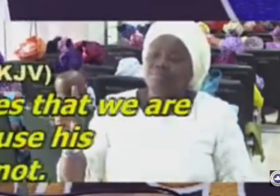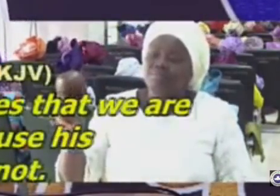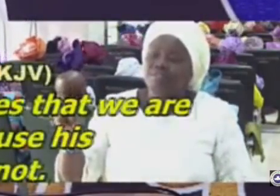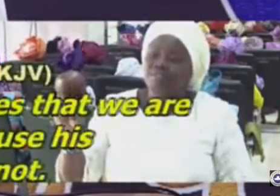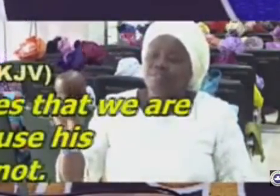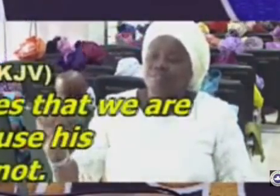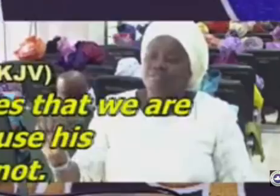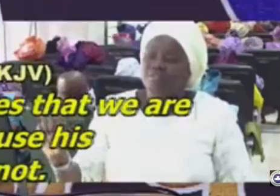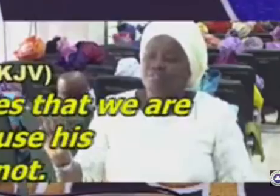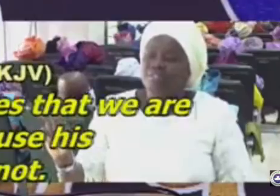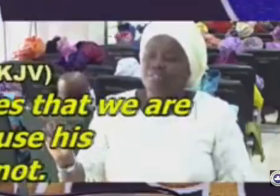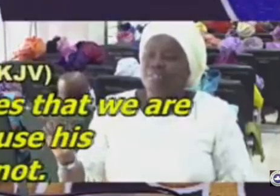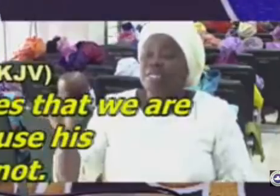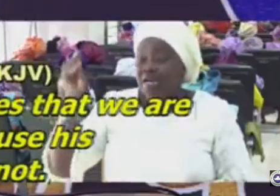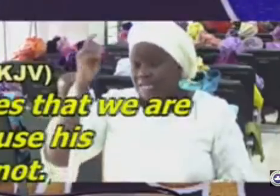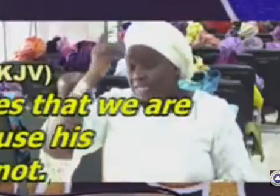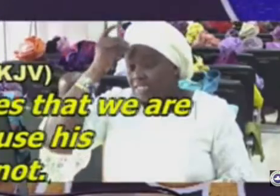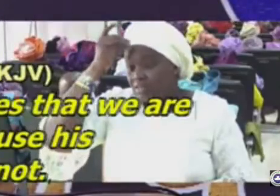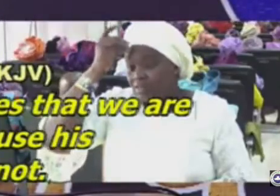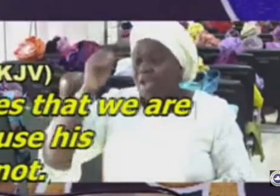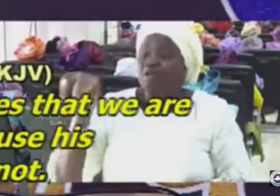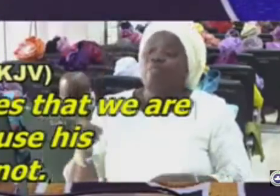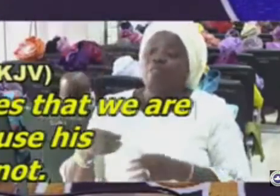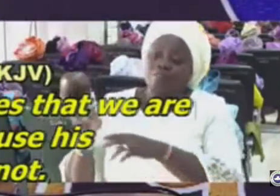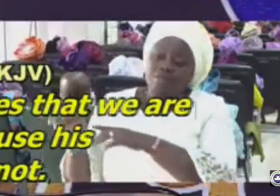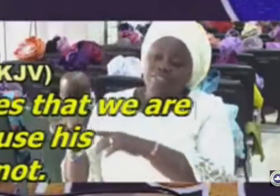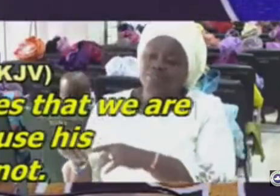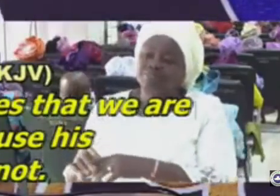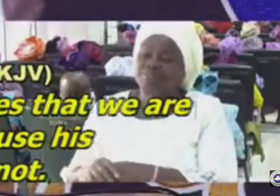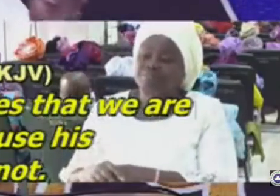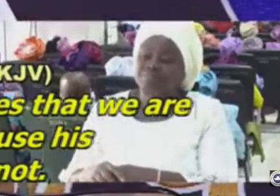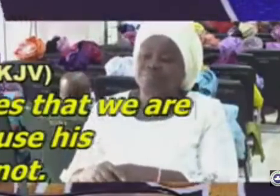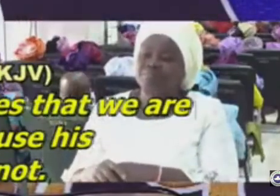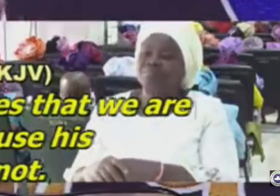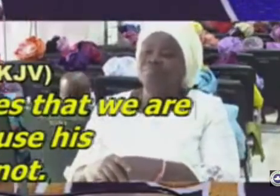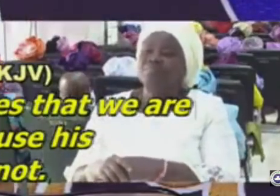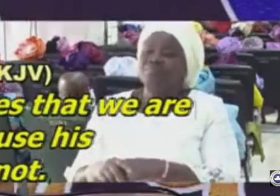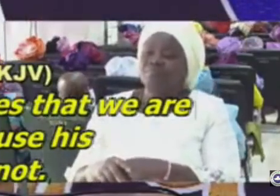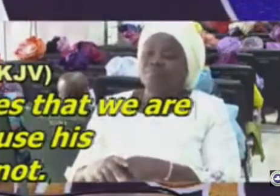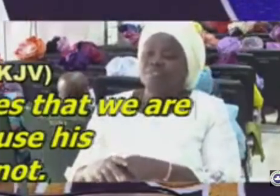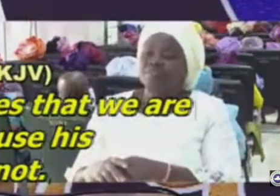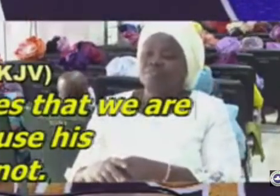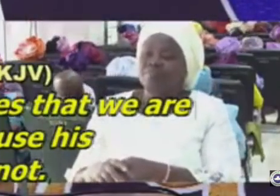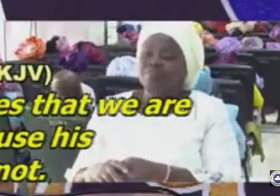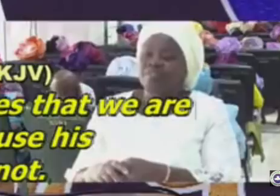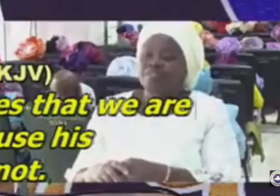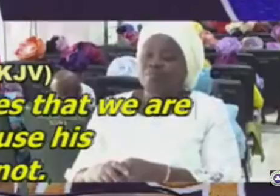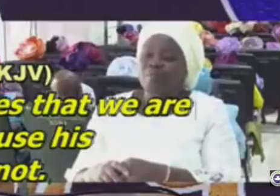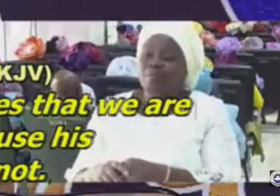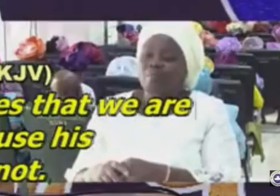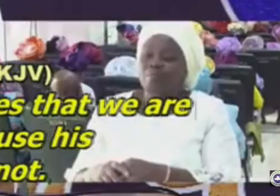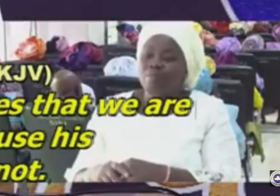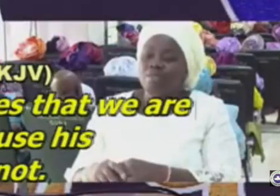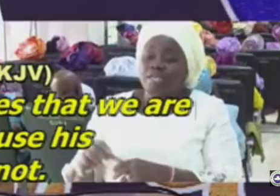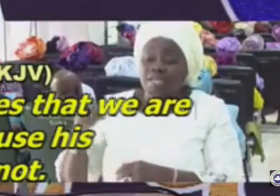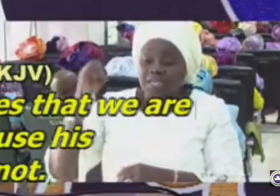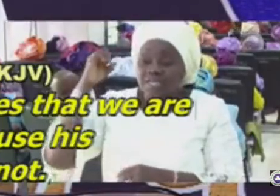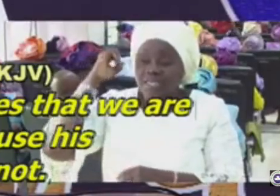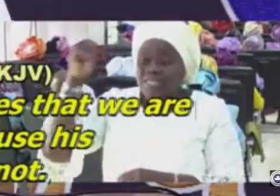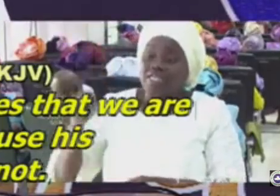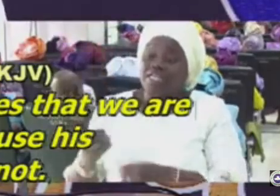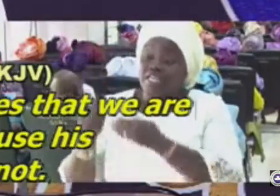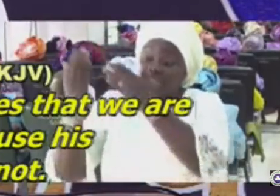Lord that we are not consumed. He renews this mercy every day,